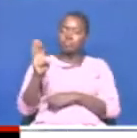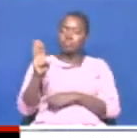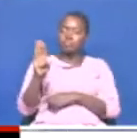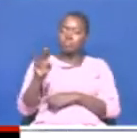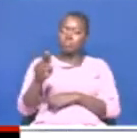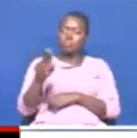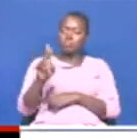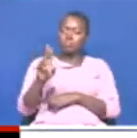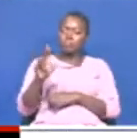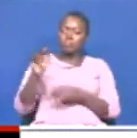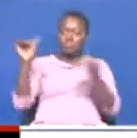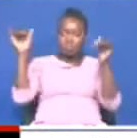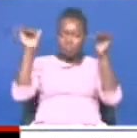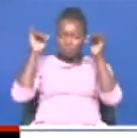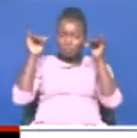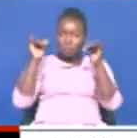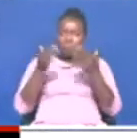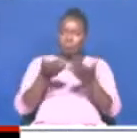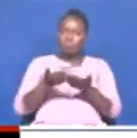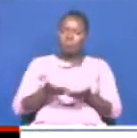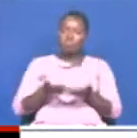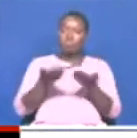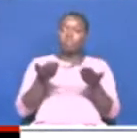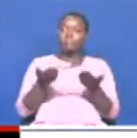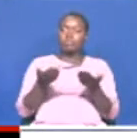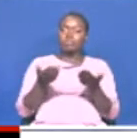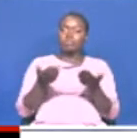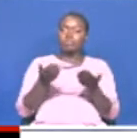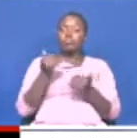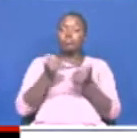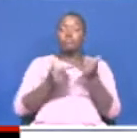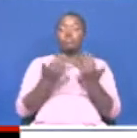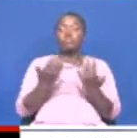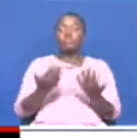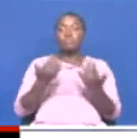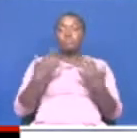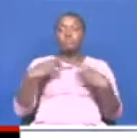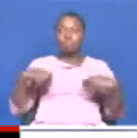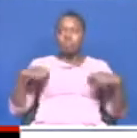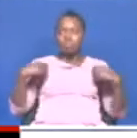upgraded Sahiwal breed, of which we are now proud of having